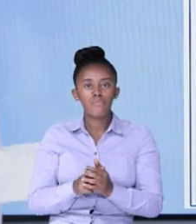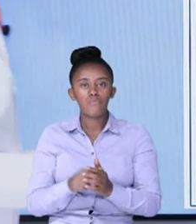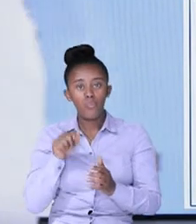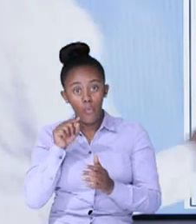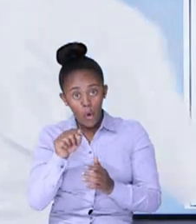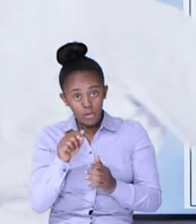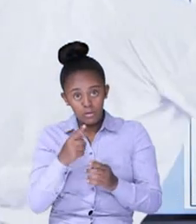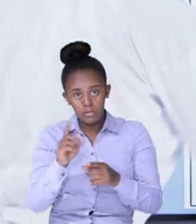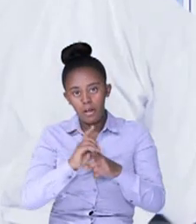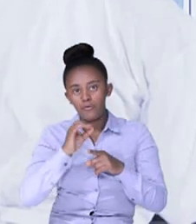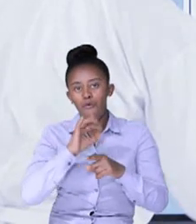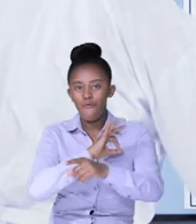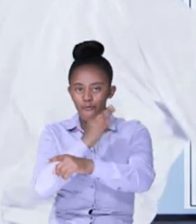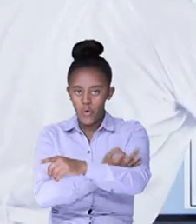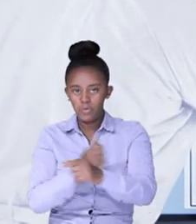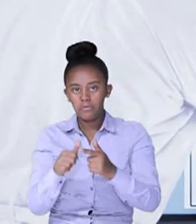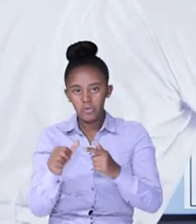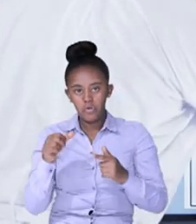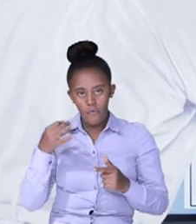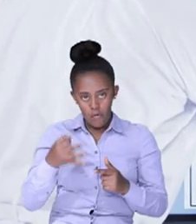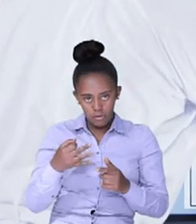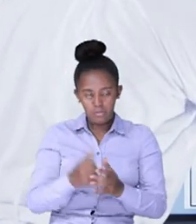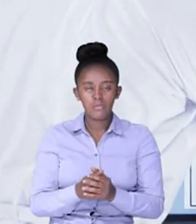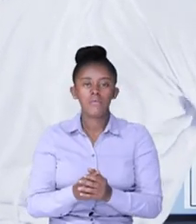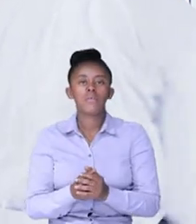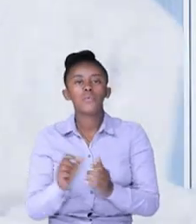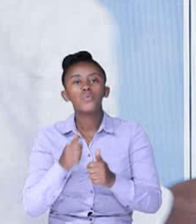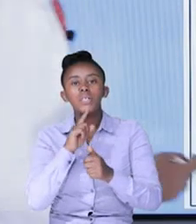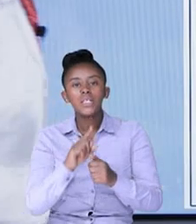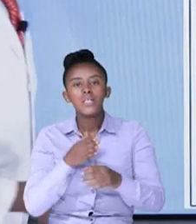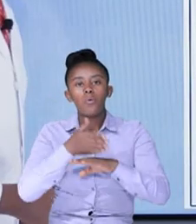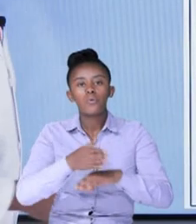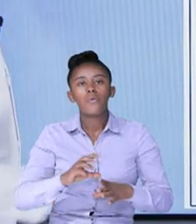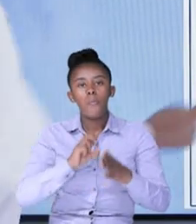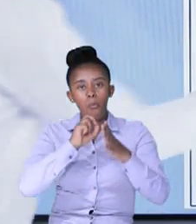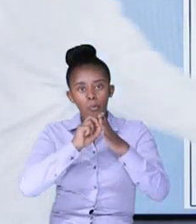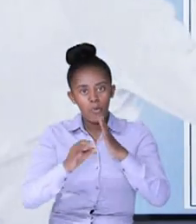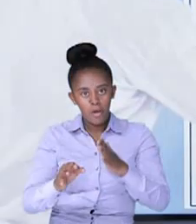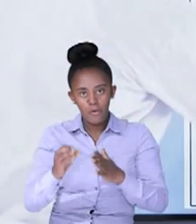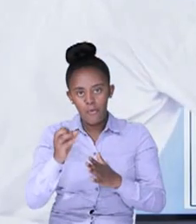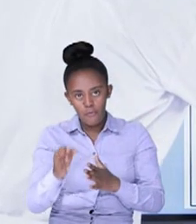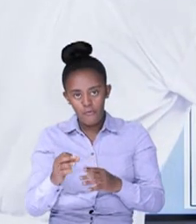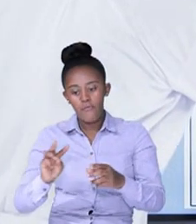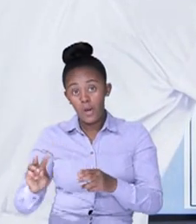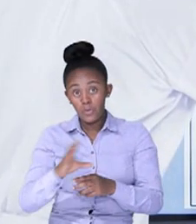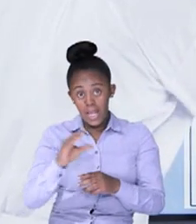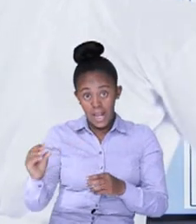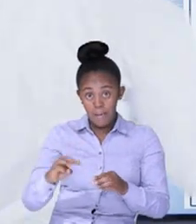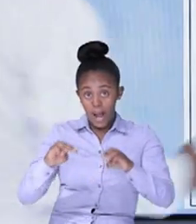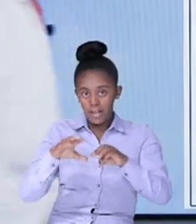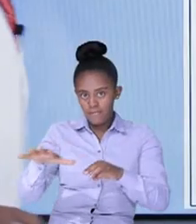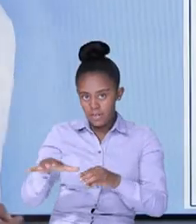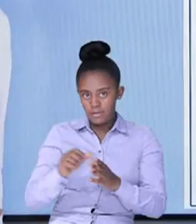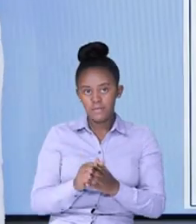to the direction of the force. This is the direction of the force, which is the cross product of the velocity and the magnetic field. This